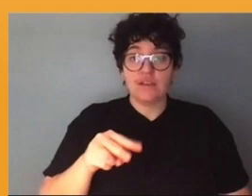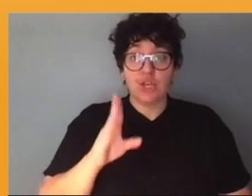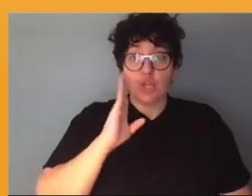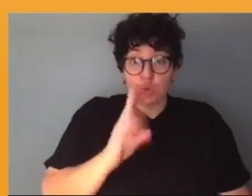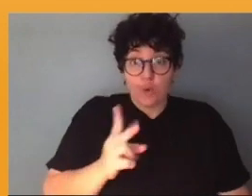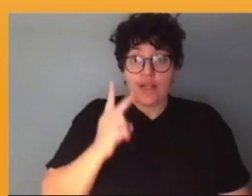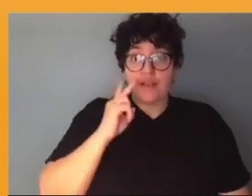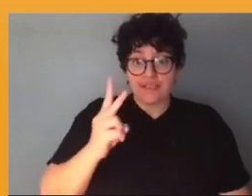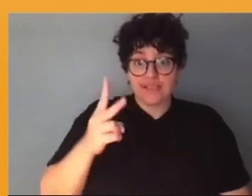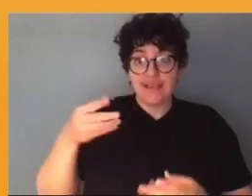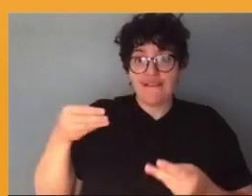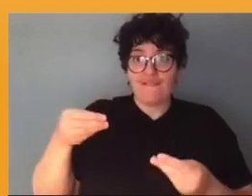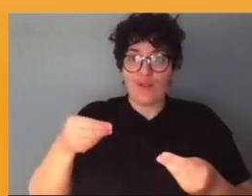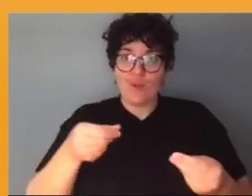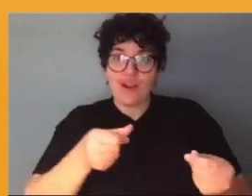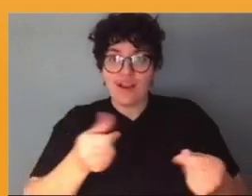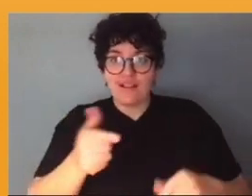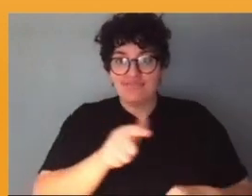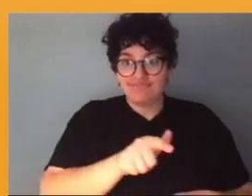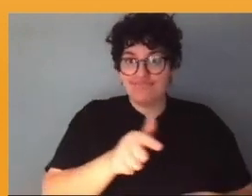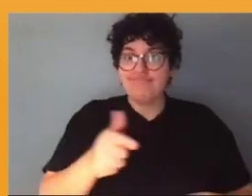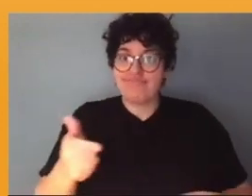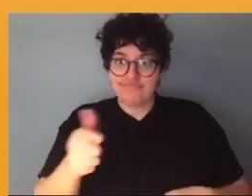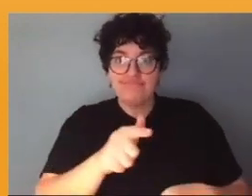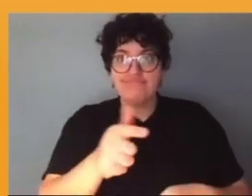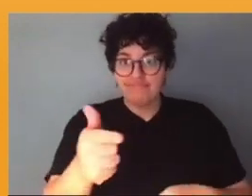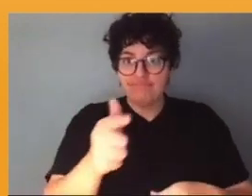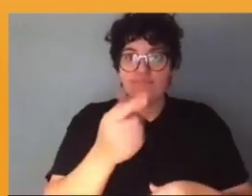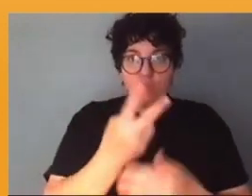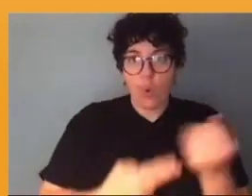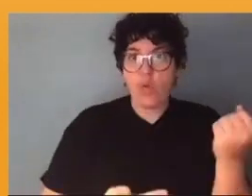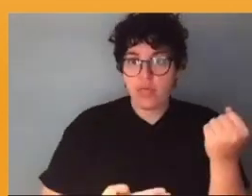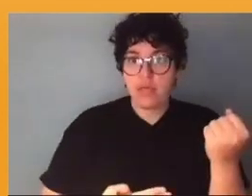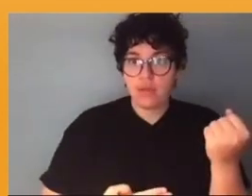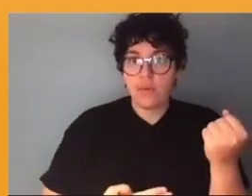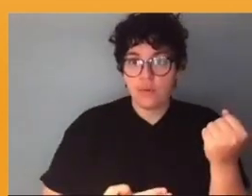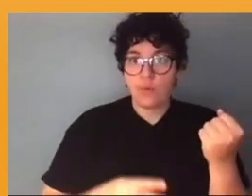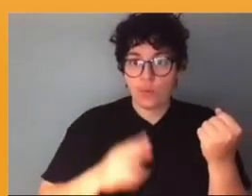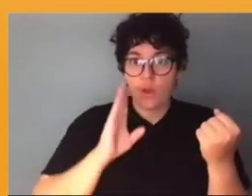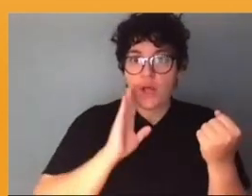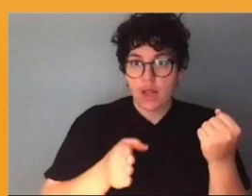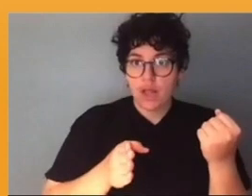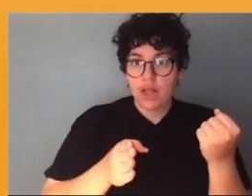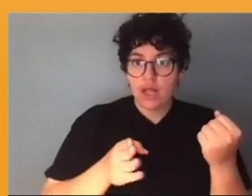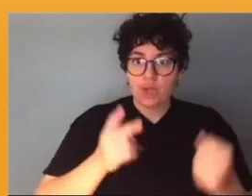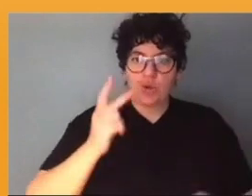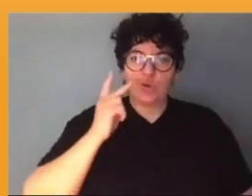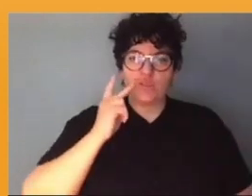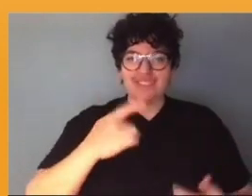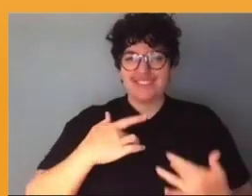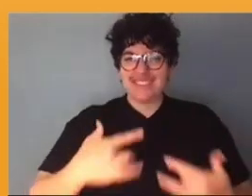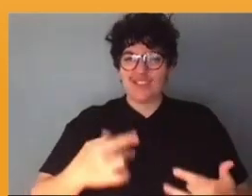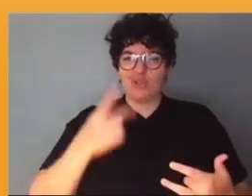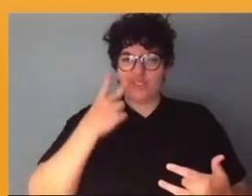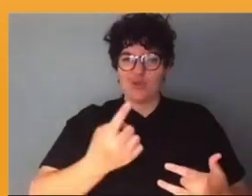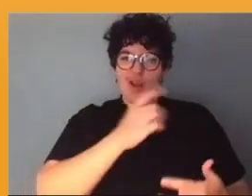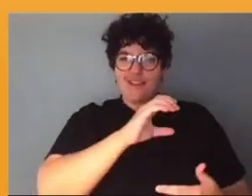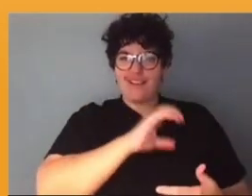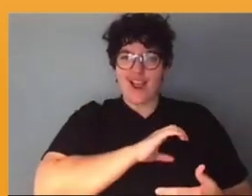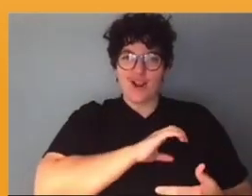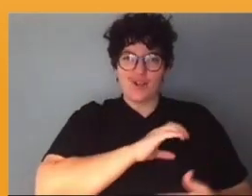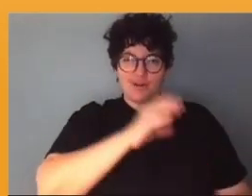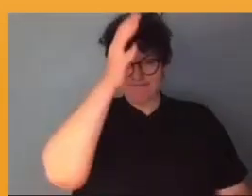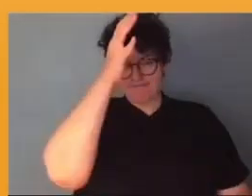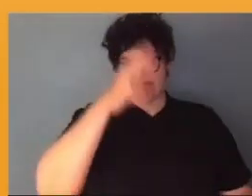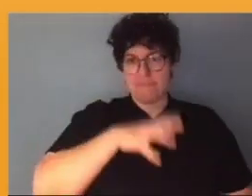fluidity of both. And you'll see a depiction of a very masculine character, and then